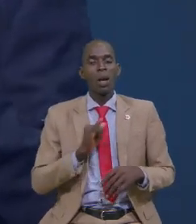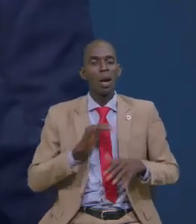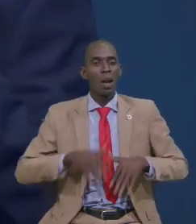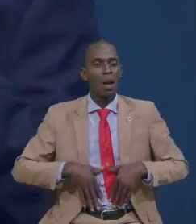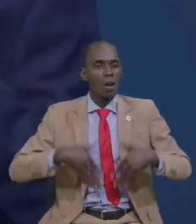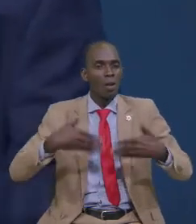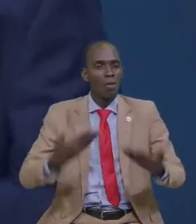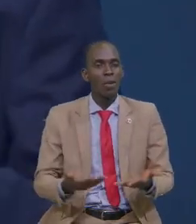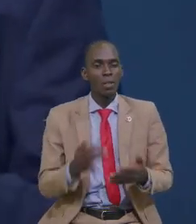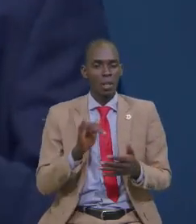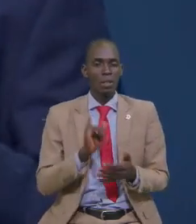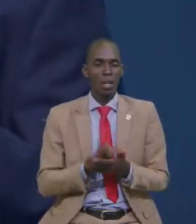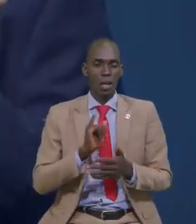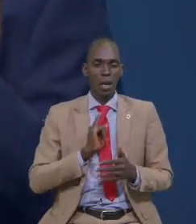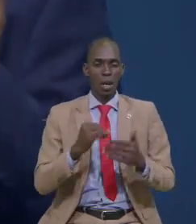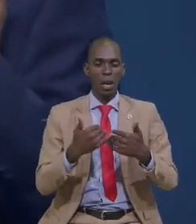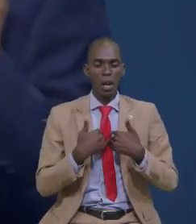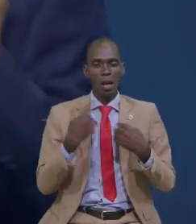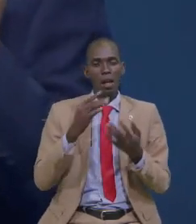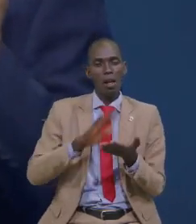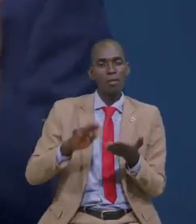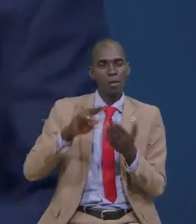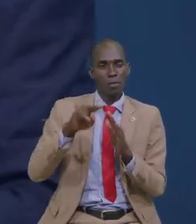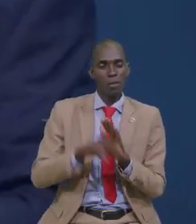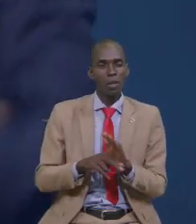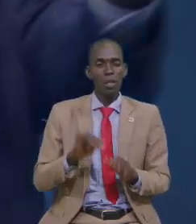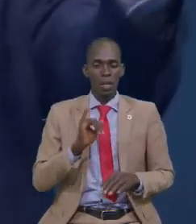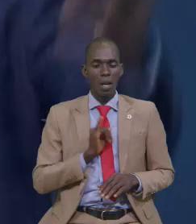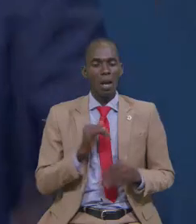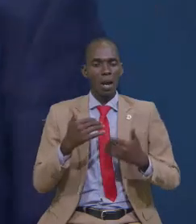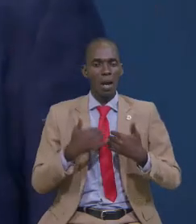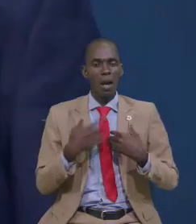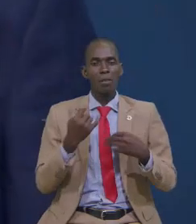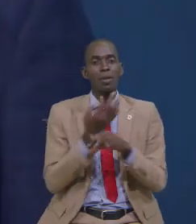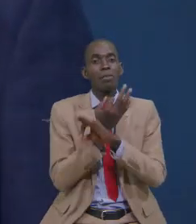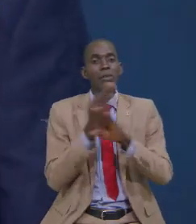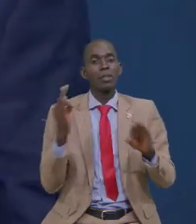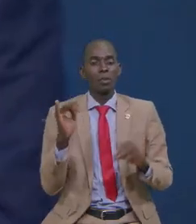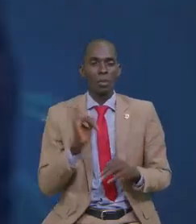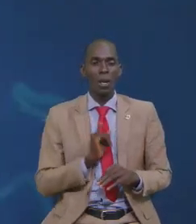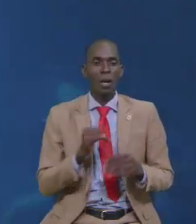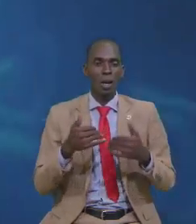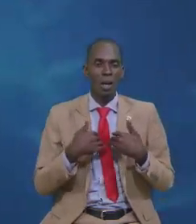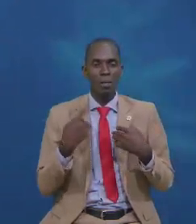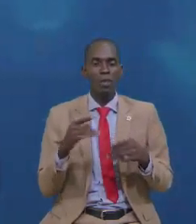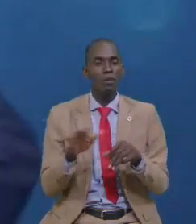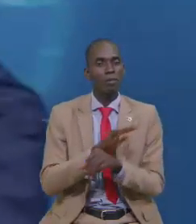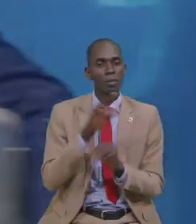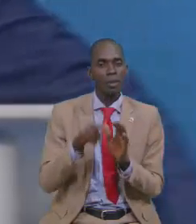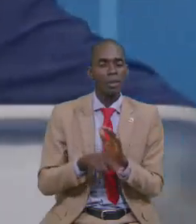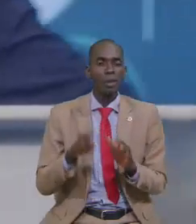the forgiveness, I have the freedom, I have the fullness